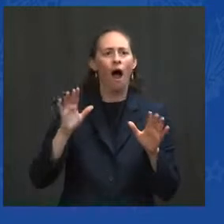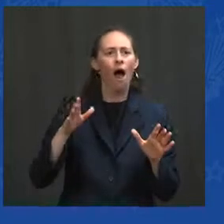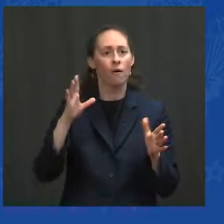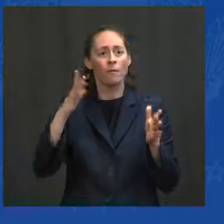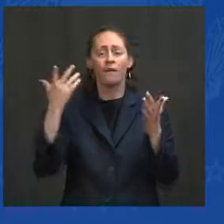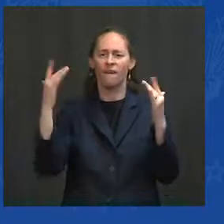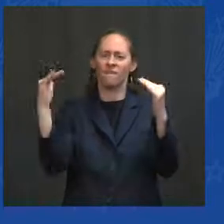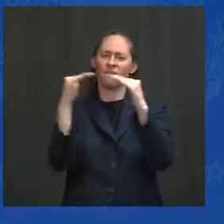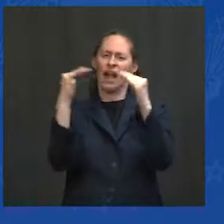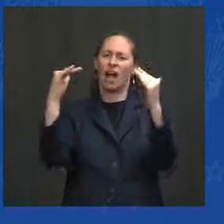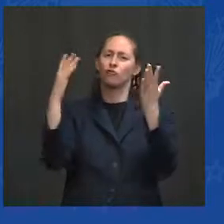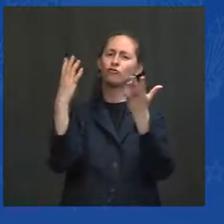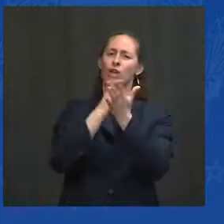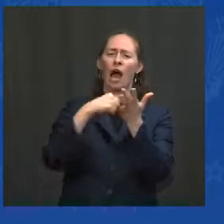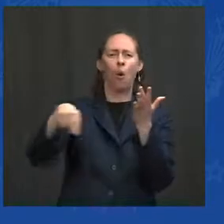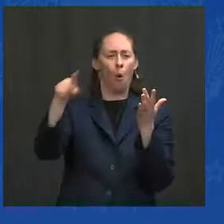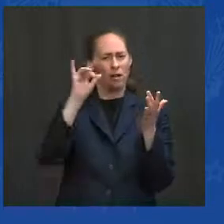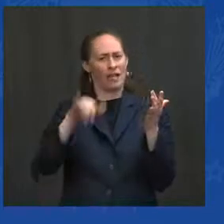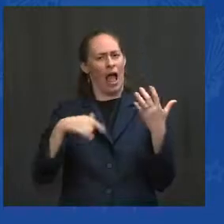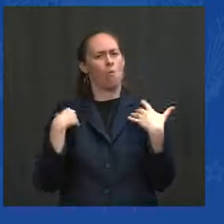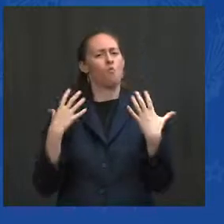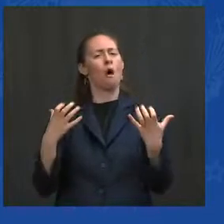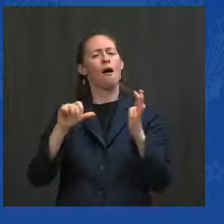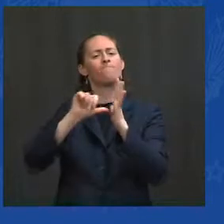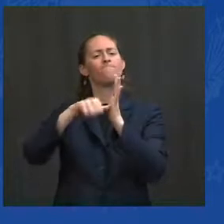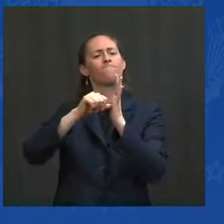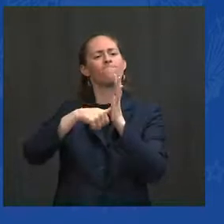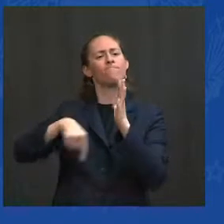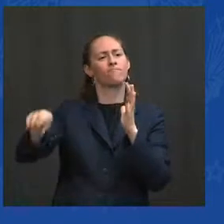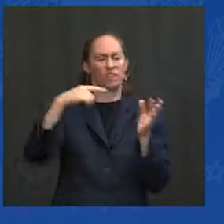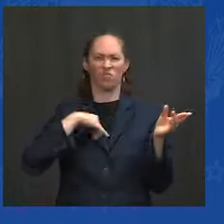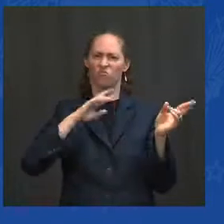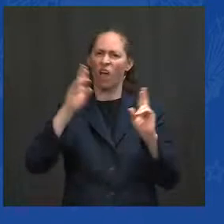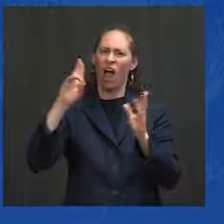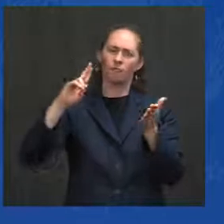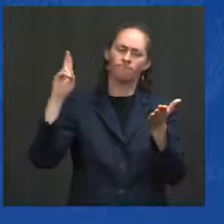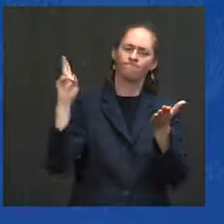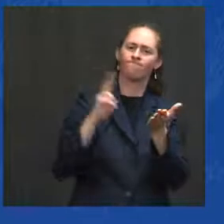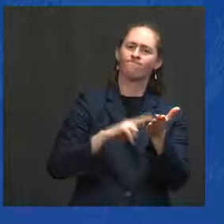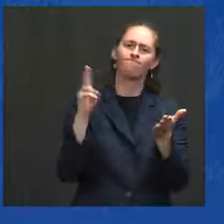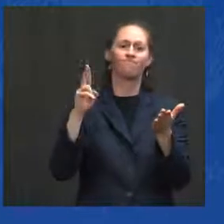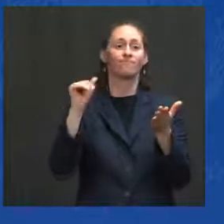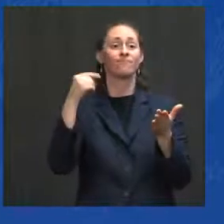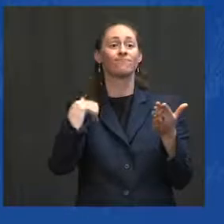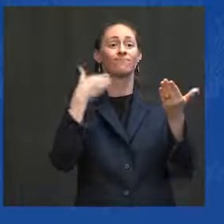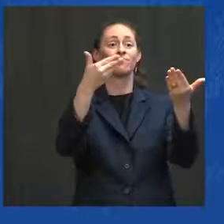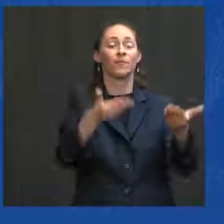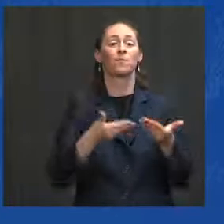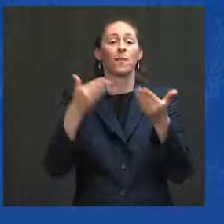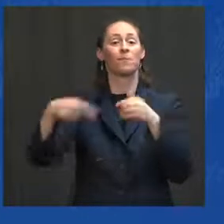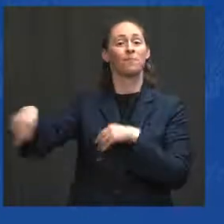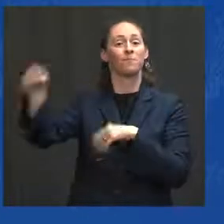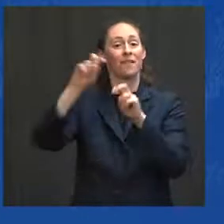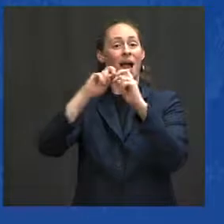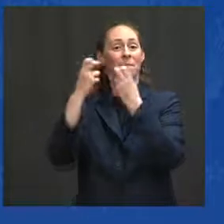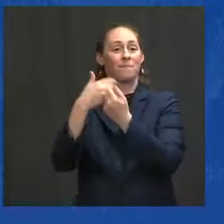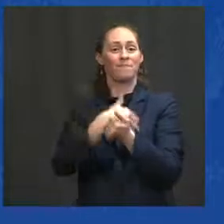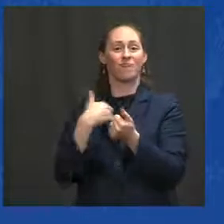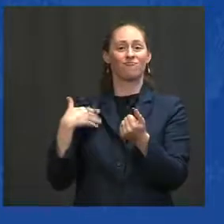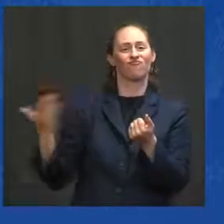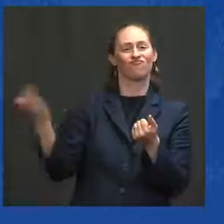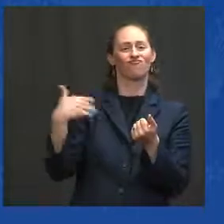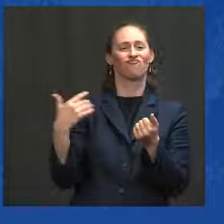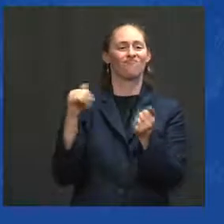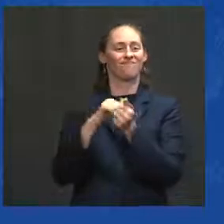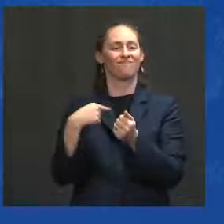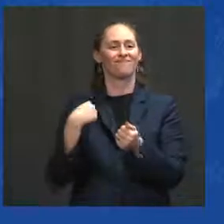That's what this is all about. That's what I'm about to do. So I'd like to invite the cabinet members up here. I'd like to, the Attorney